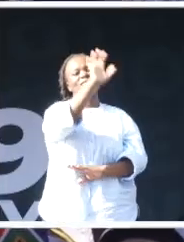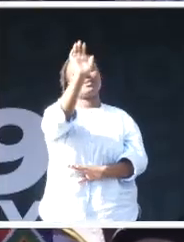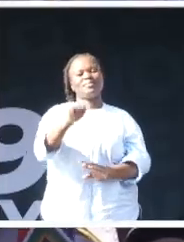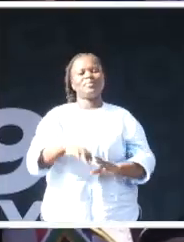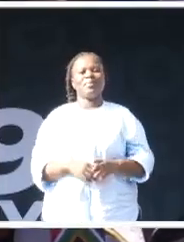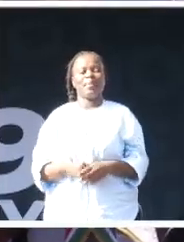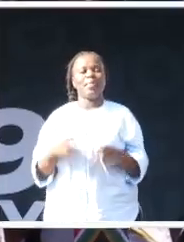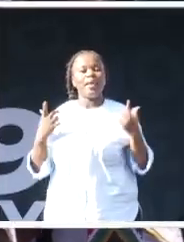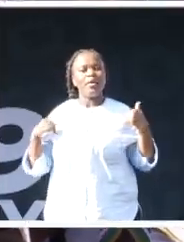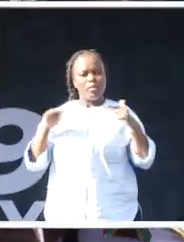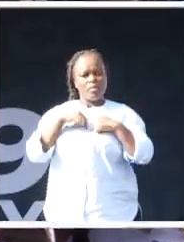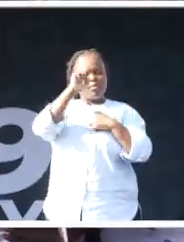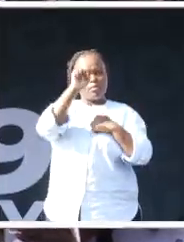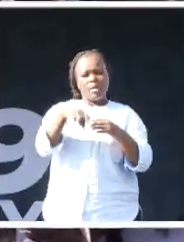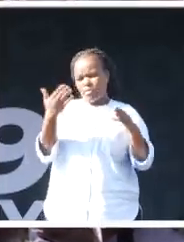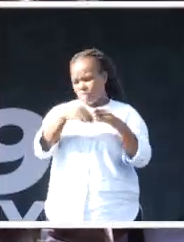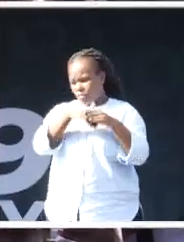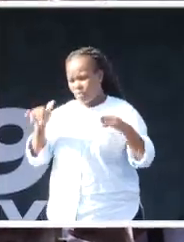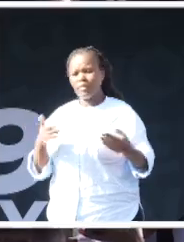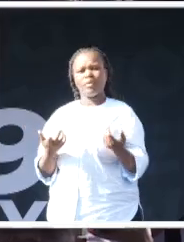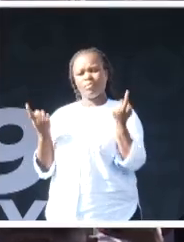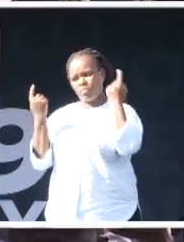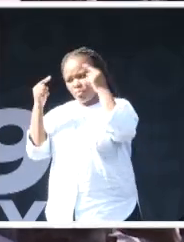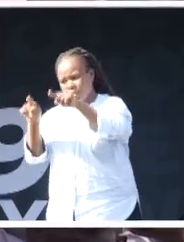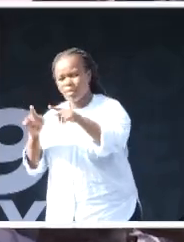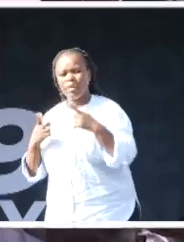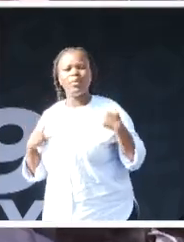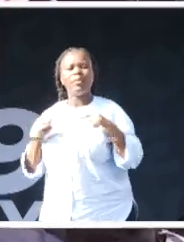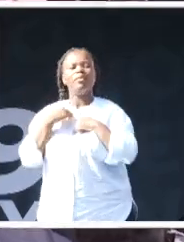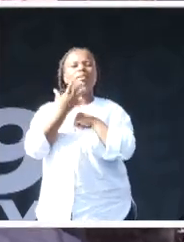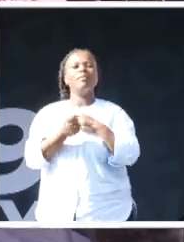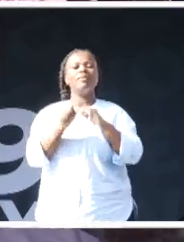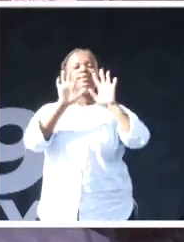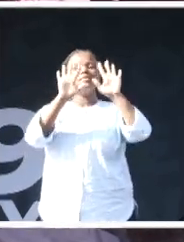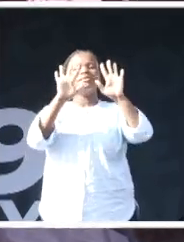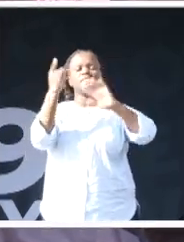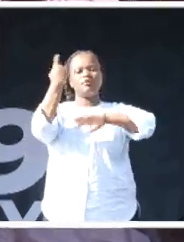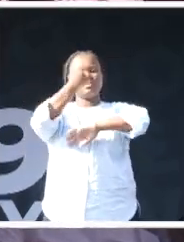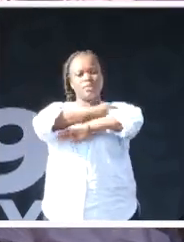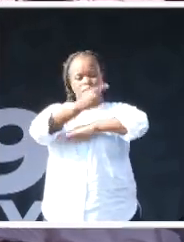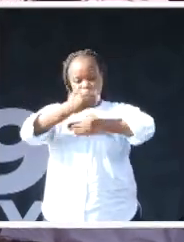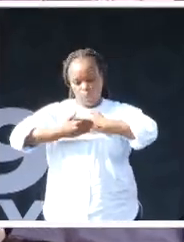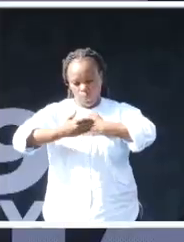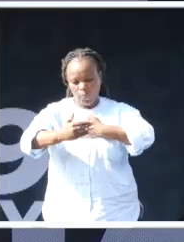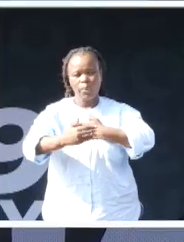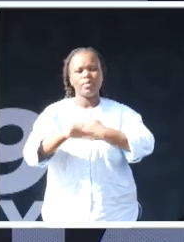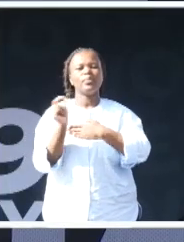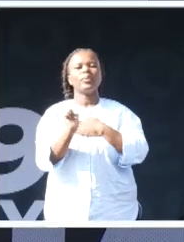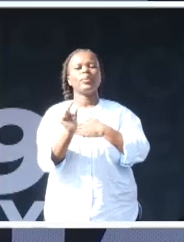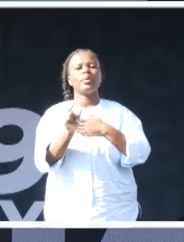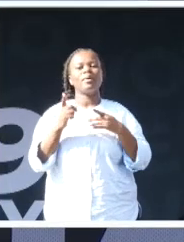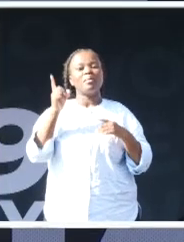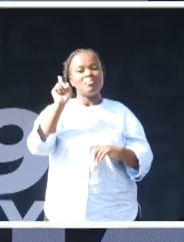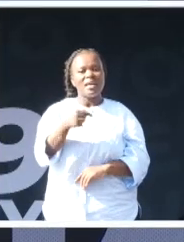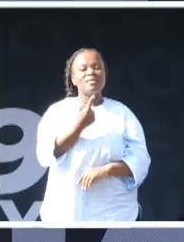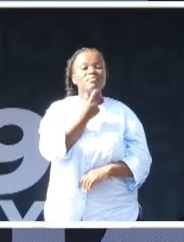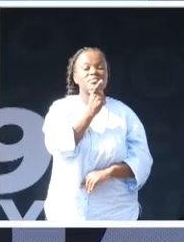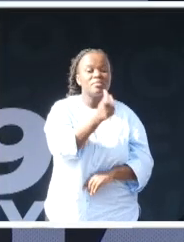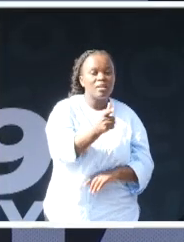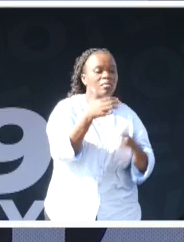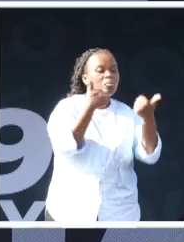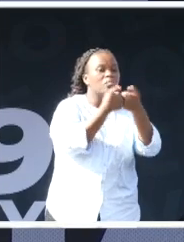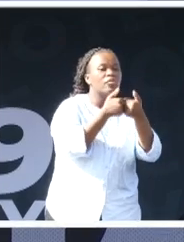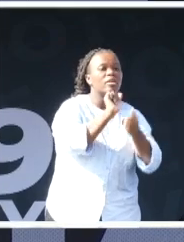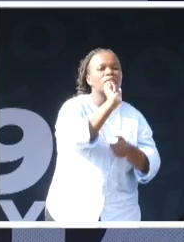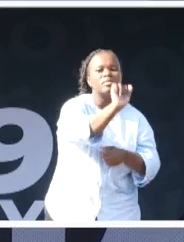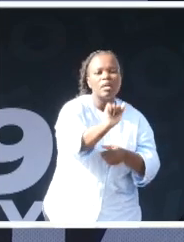So we need to go out there. We have 10 days. We must tell our friends. We must tell our boyfriends. We must